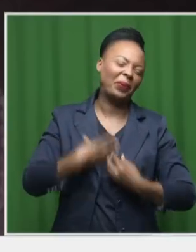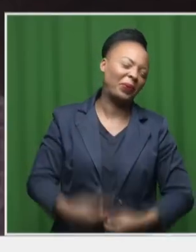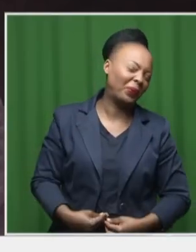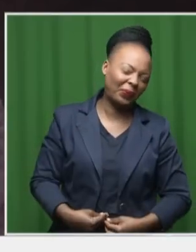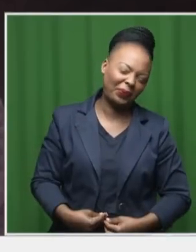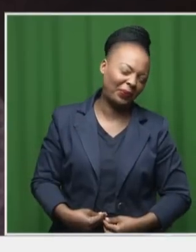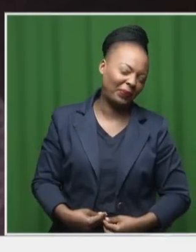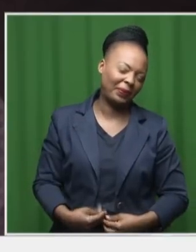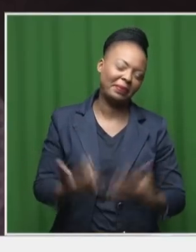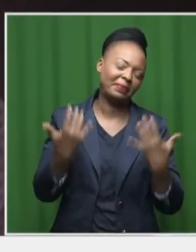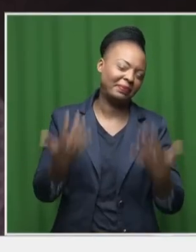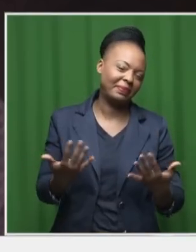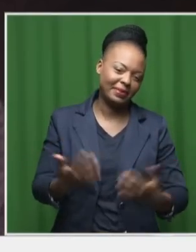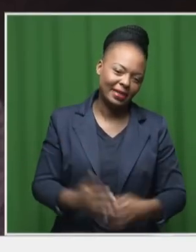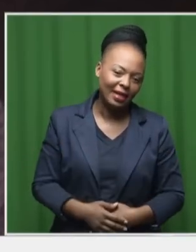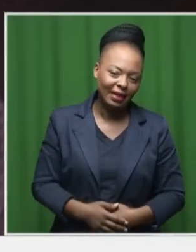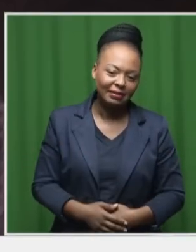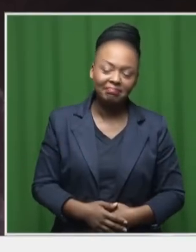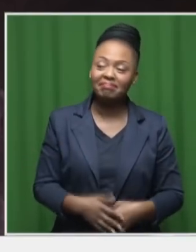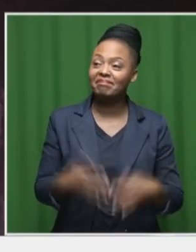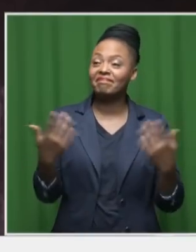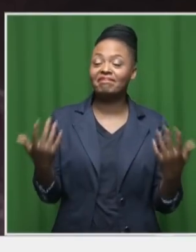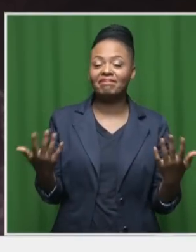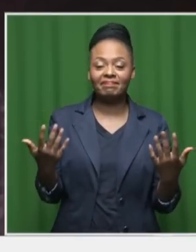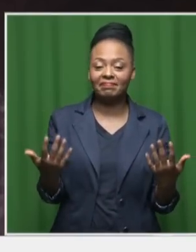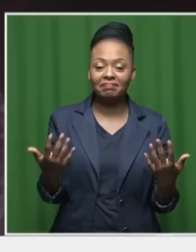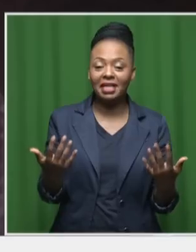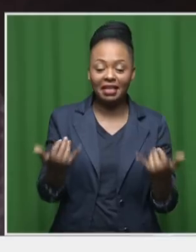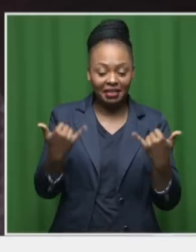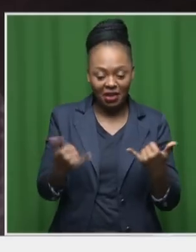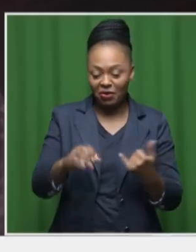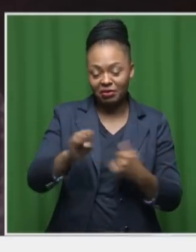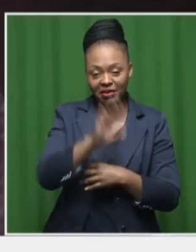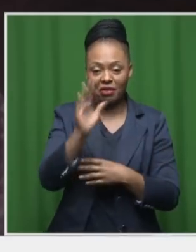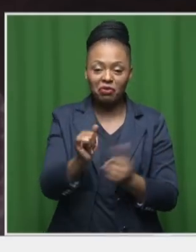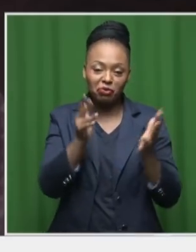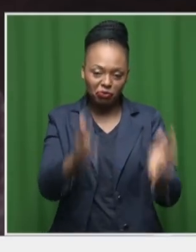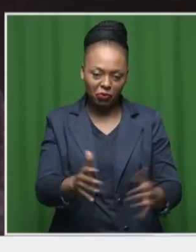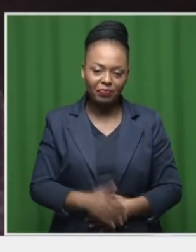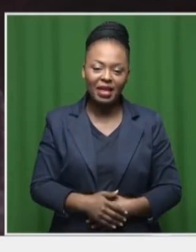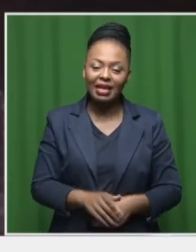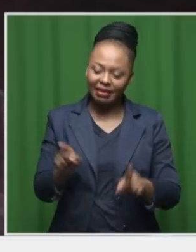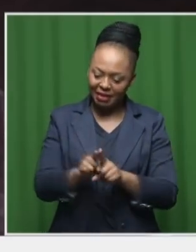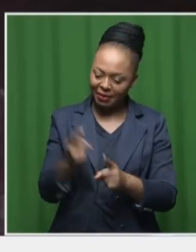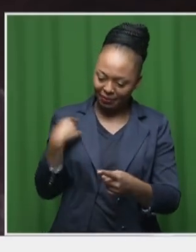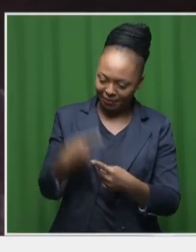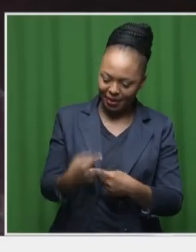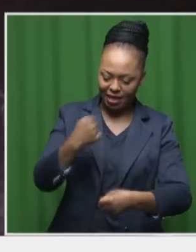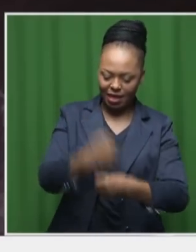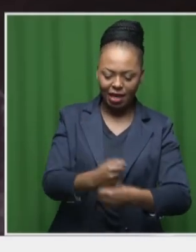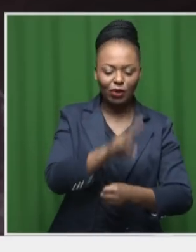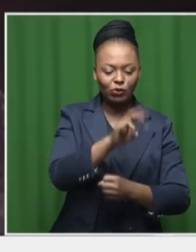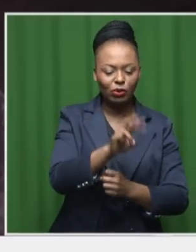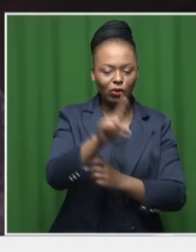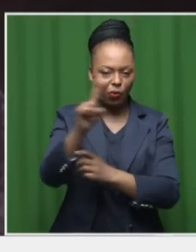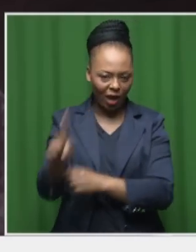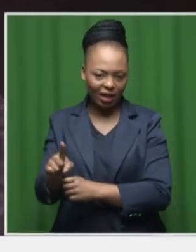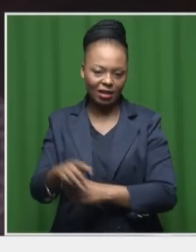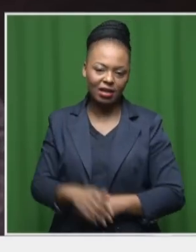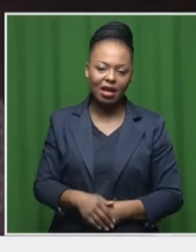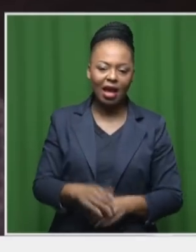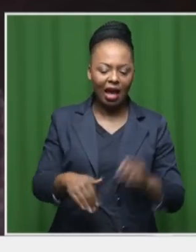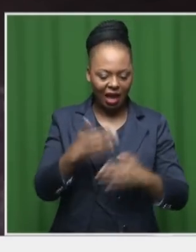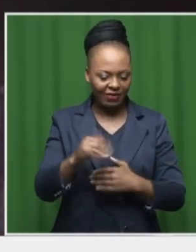thing. This is where we are, and Indula Meti has then assessed in 2021 what the situation was, and